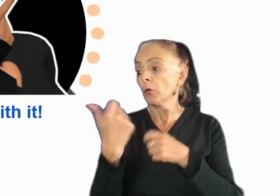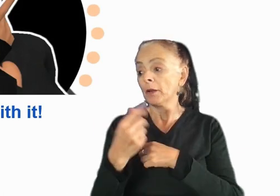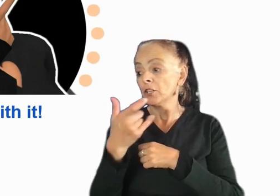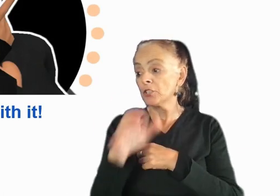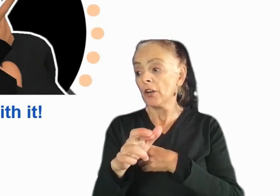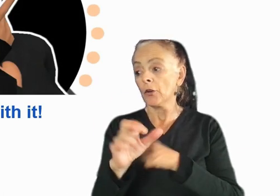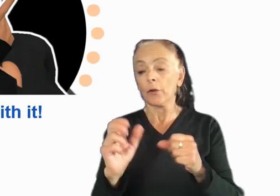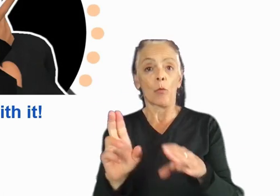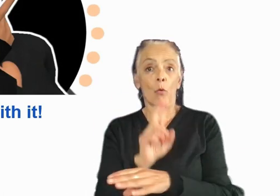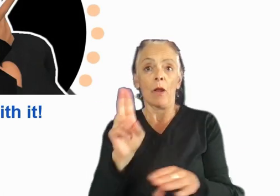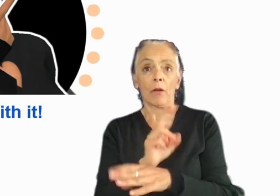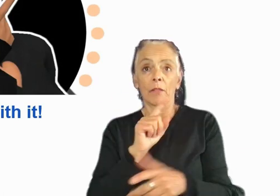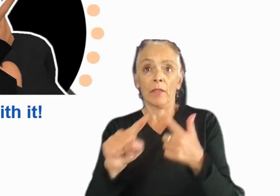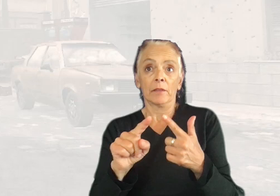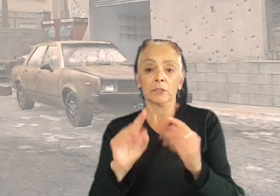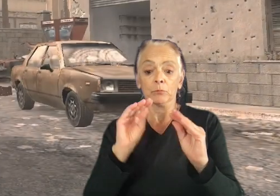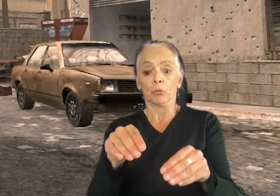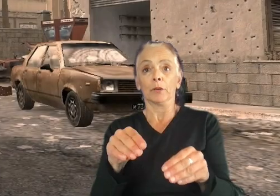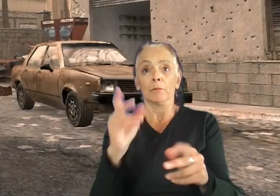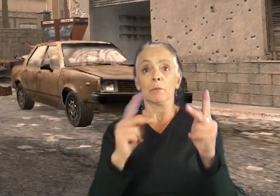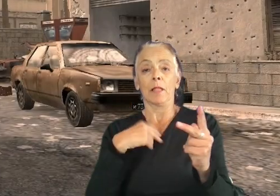and give people the choice.